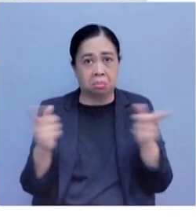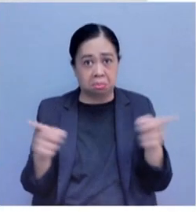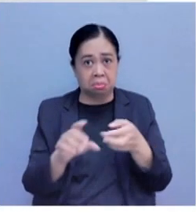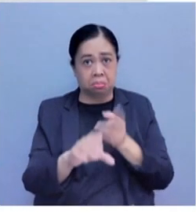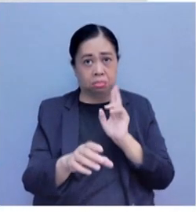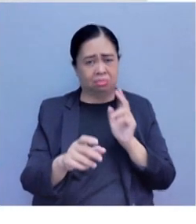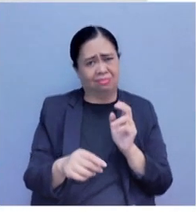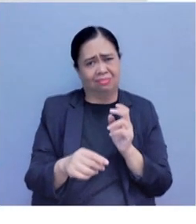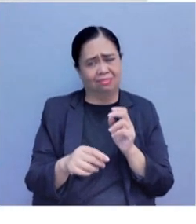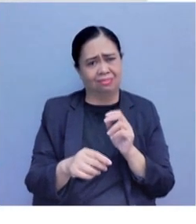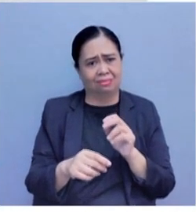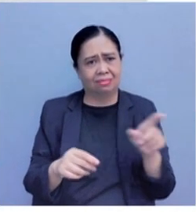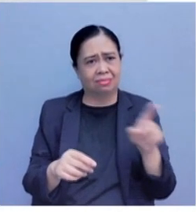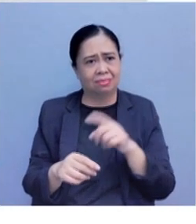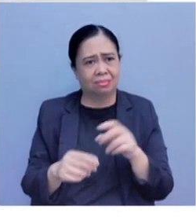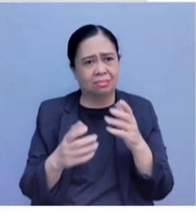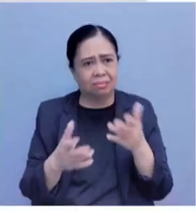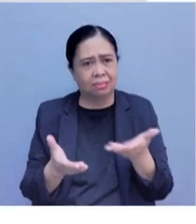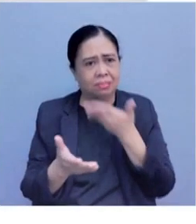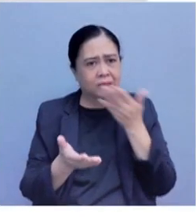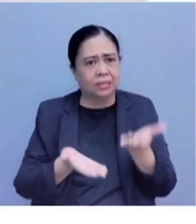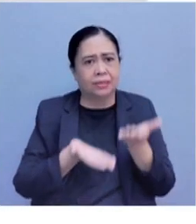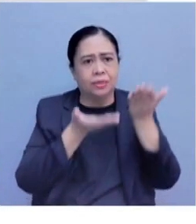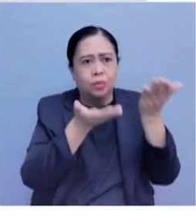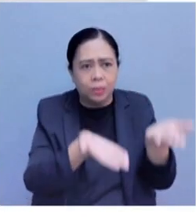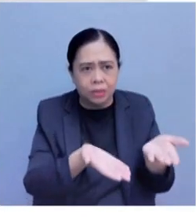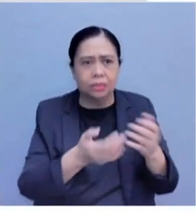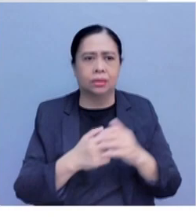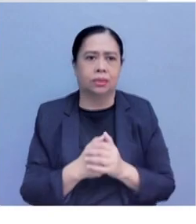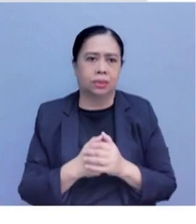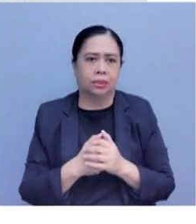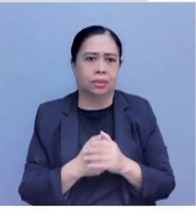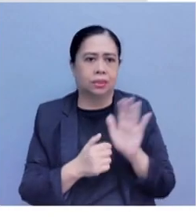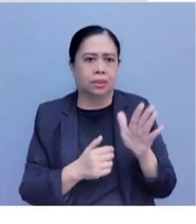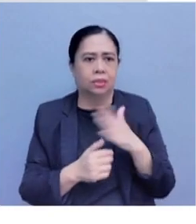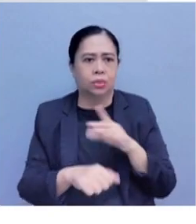di ba? You give your best recommendation. That is your duty.